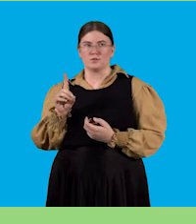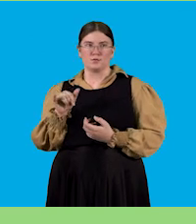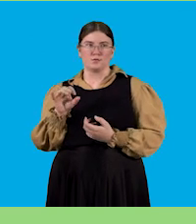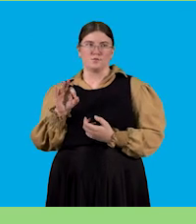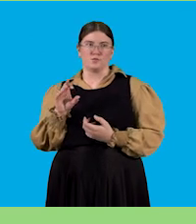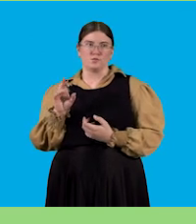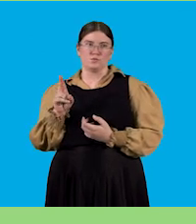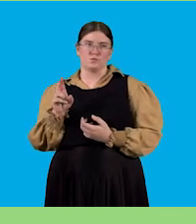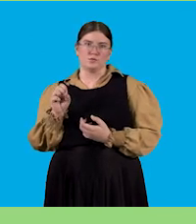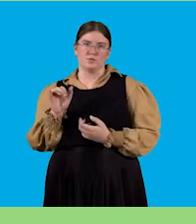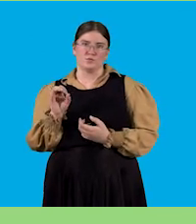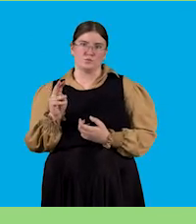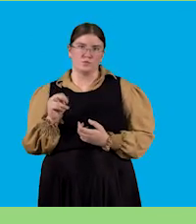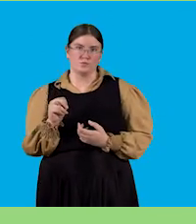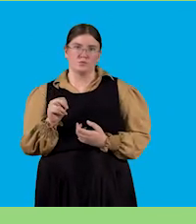diffusion.